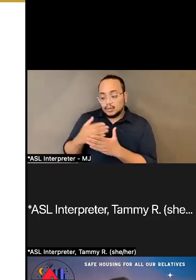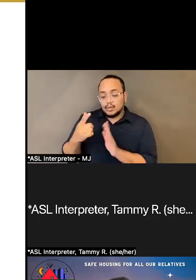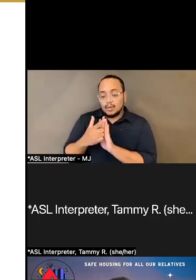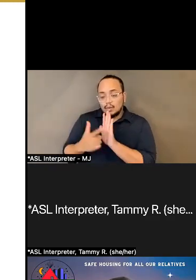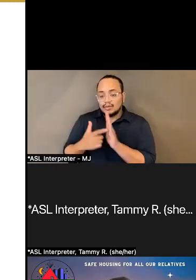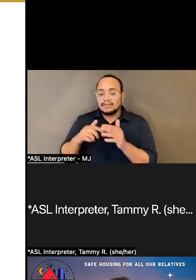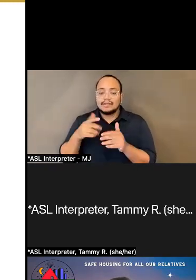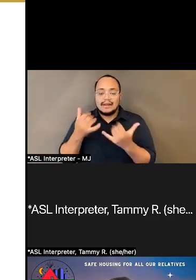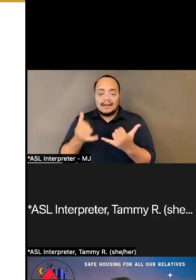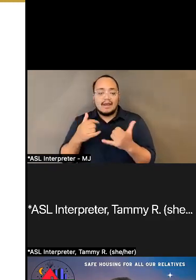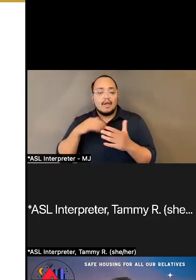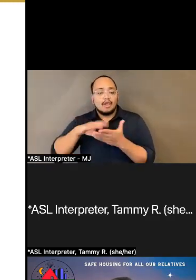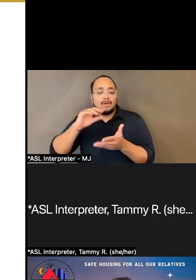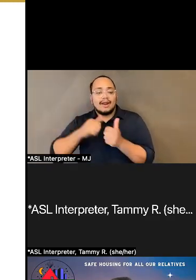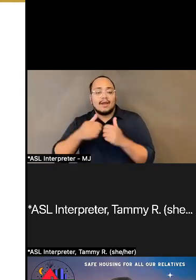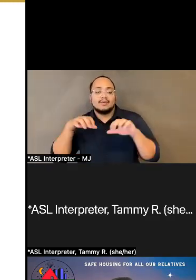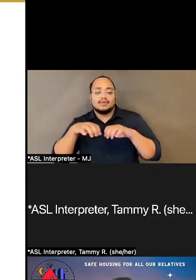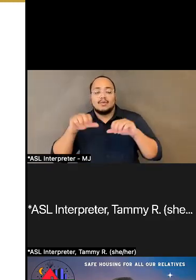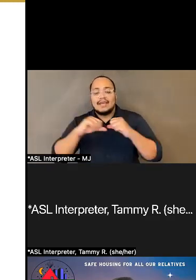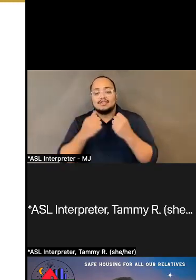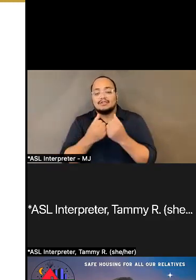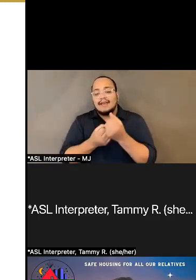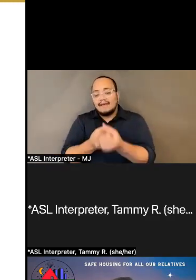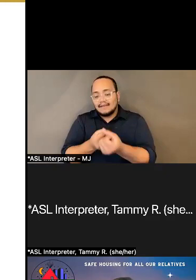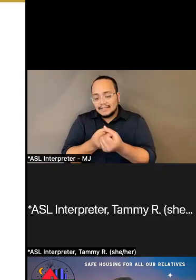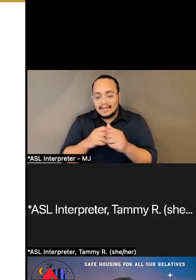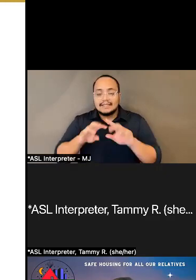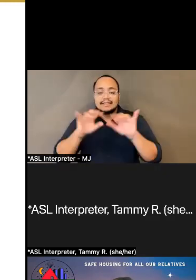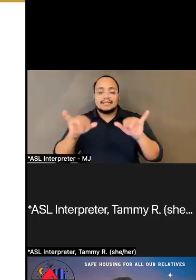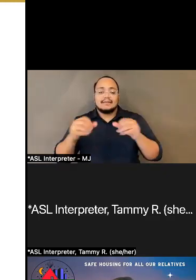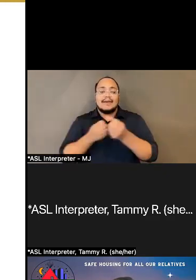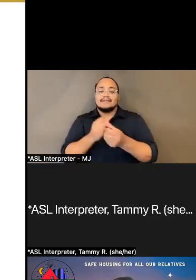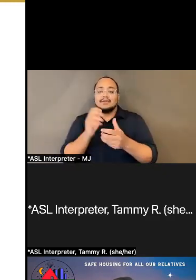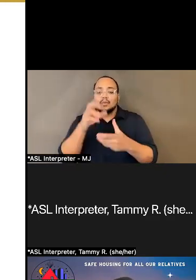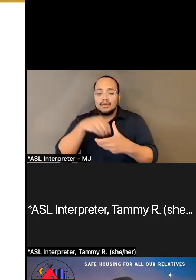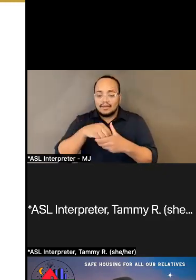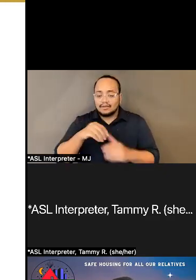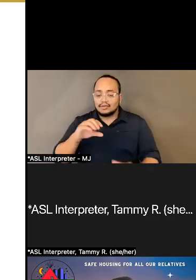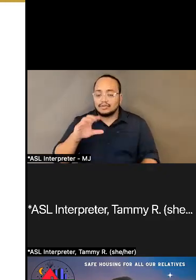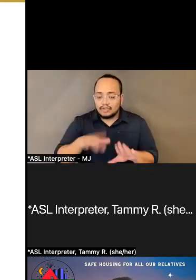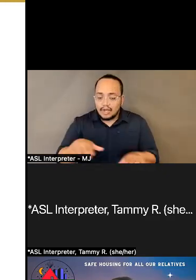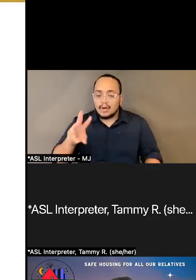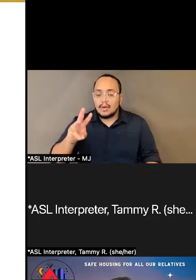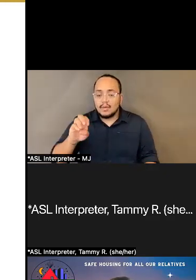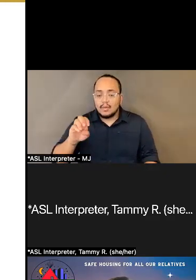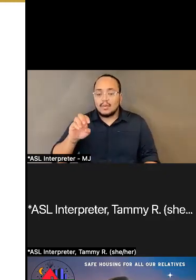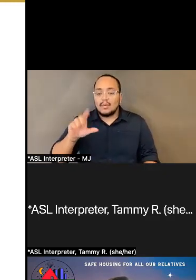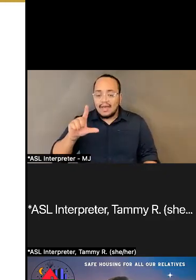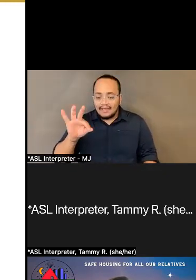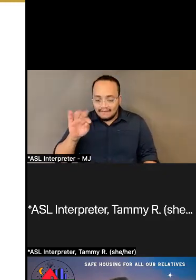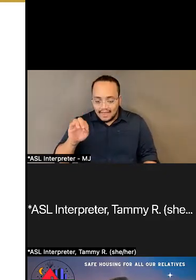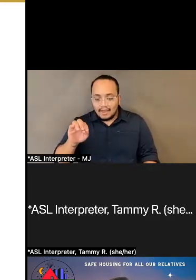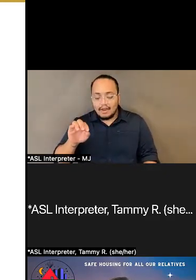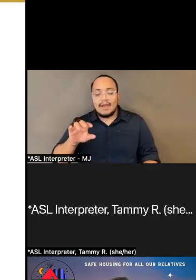agency advocacy and systems advocacy within the child welfare system and also within SSI. And I